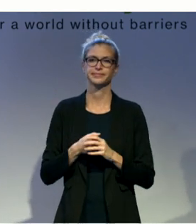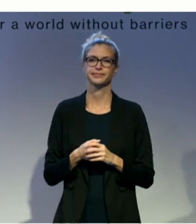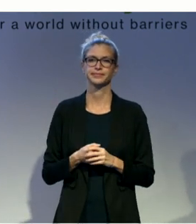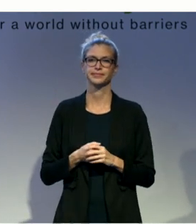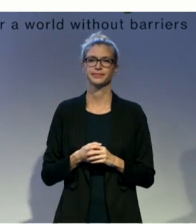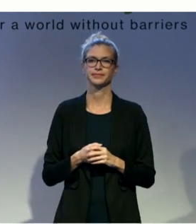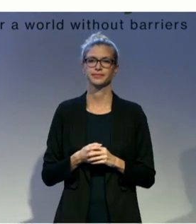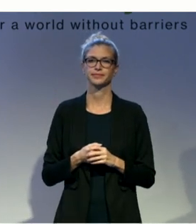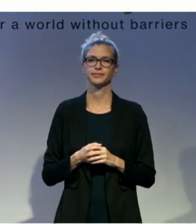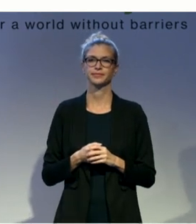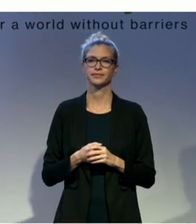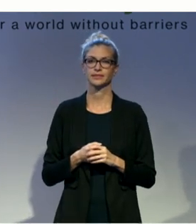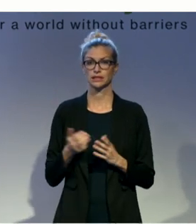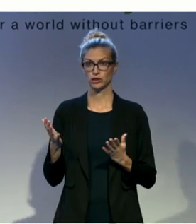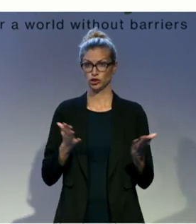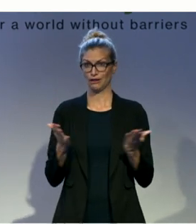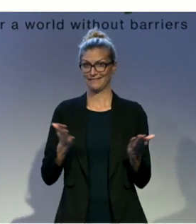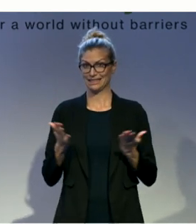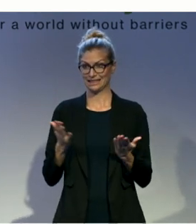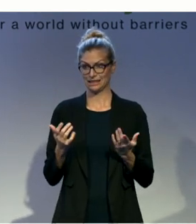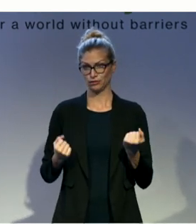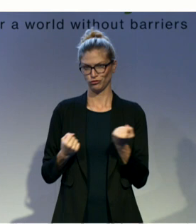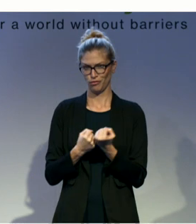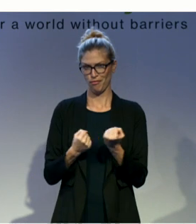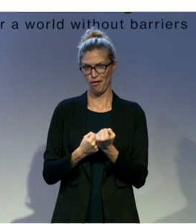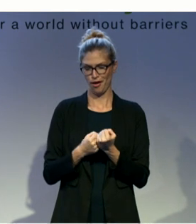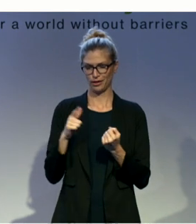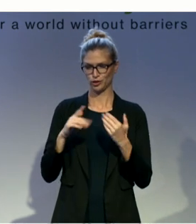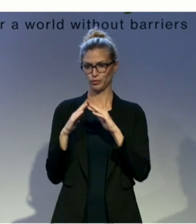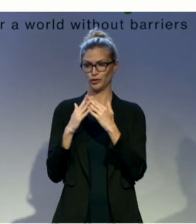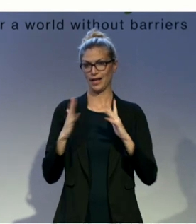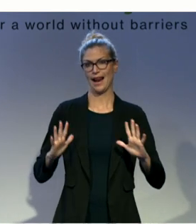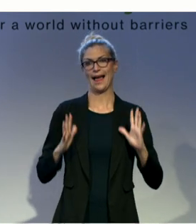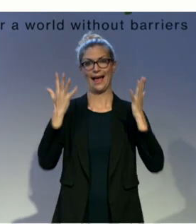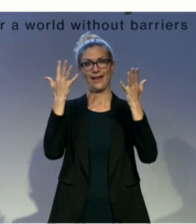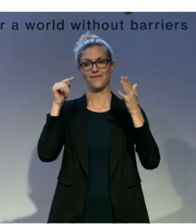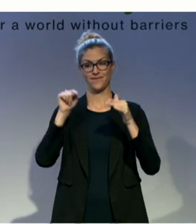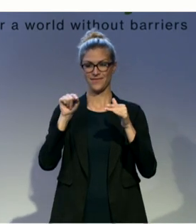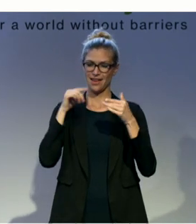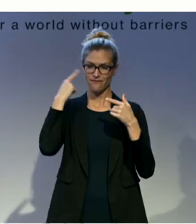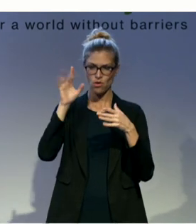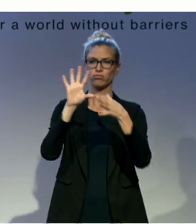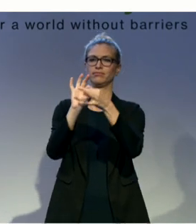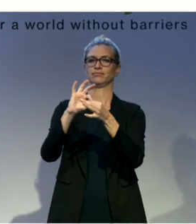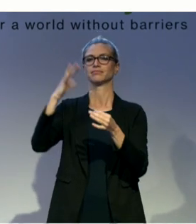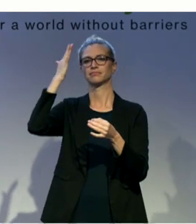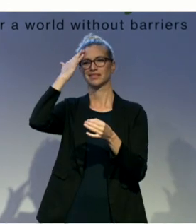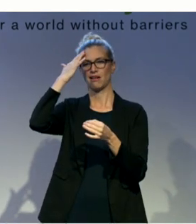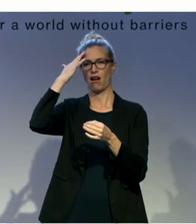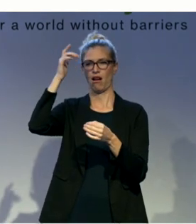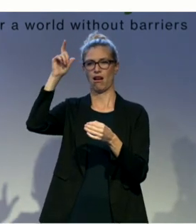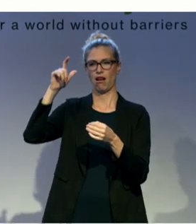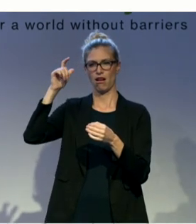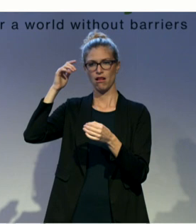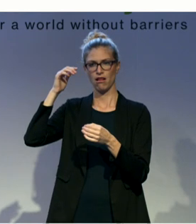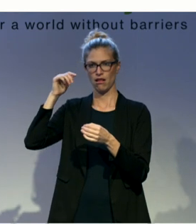This service is supported living in the community for adults with intellectual disabilities. It is simple. Main two things we are